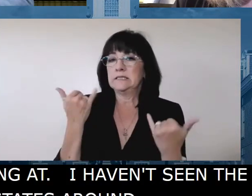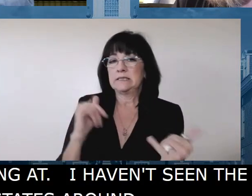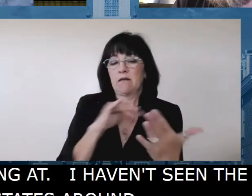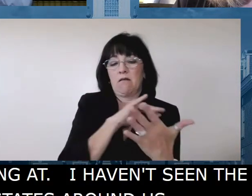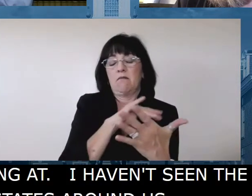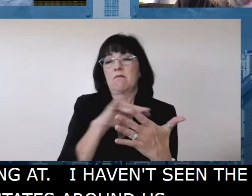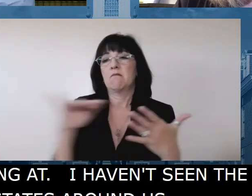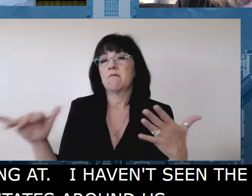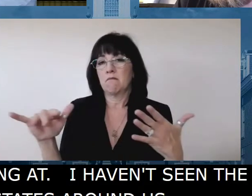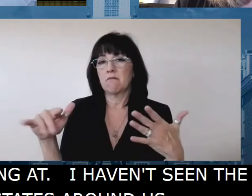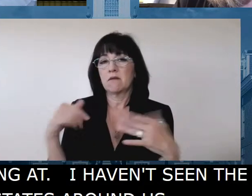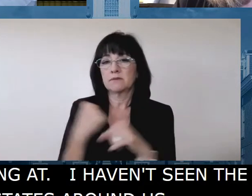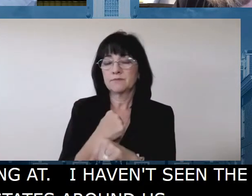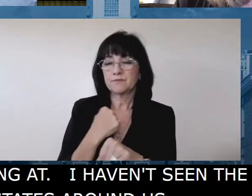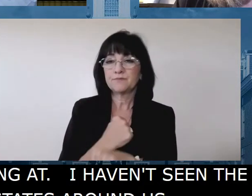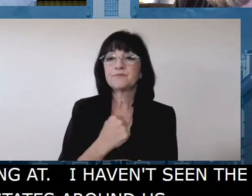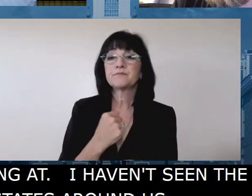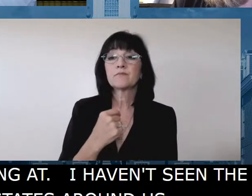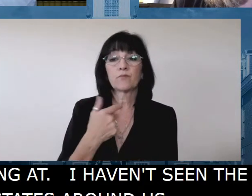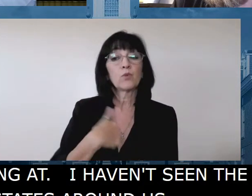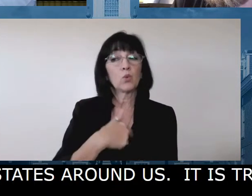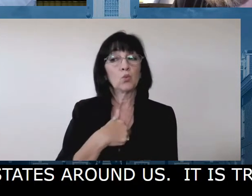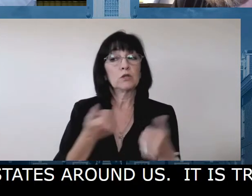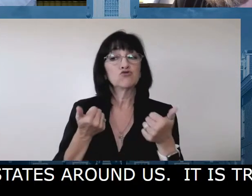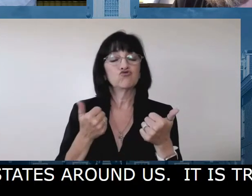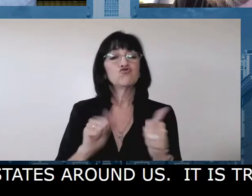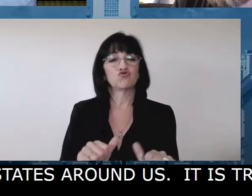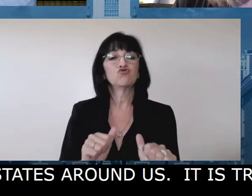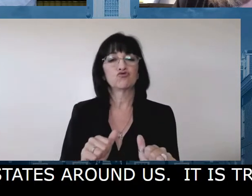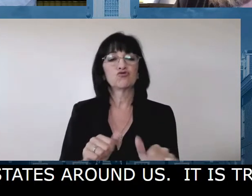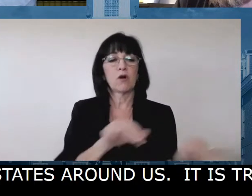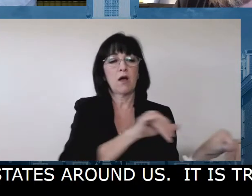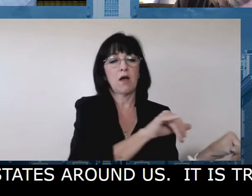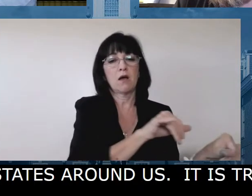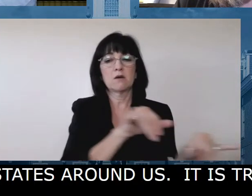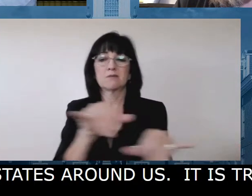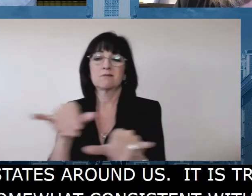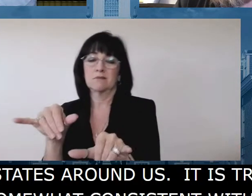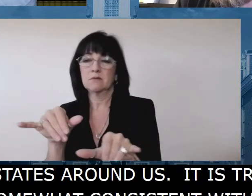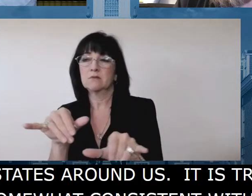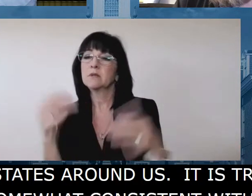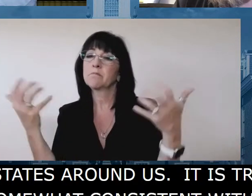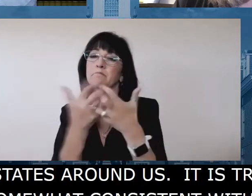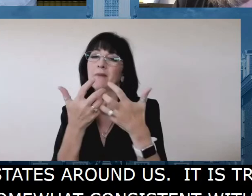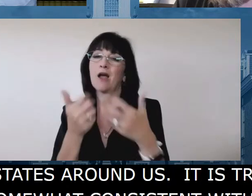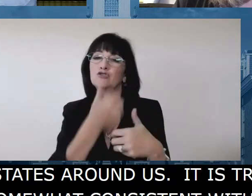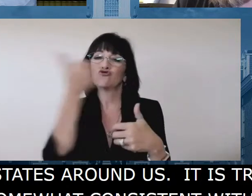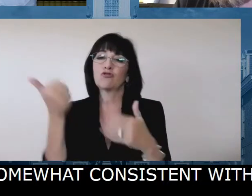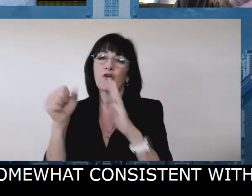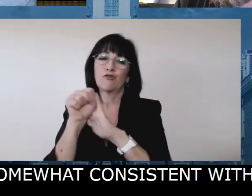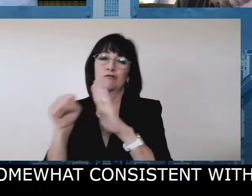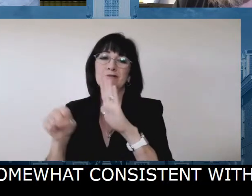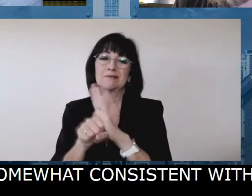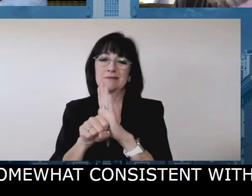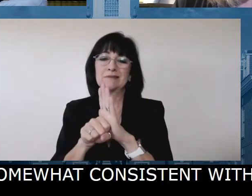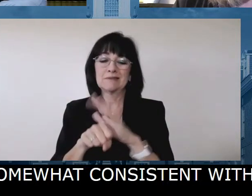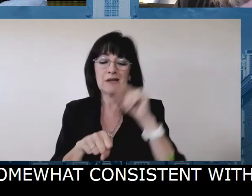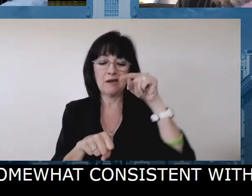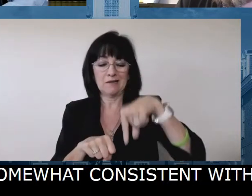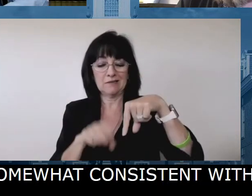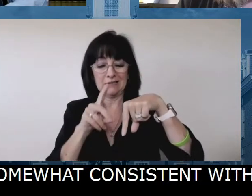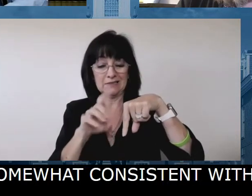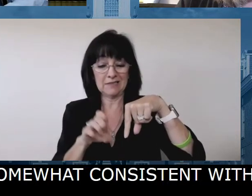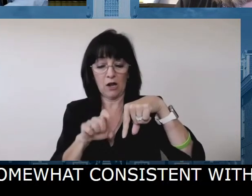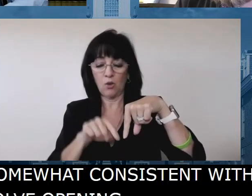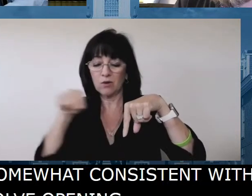be somewhat consistent with states around us that mostly involve, opening